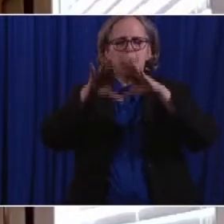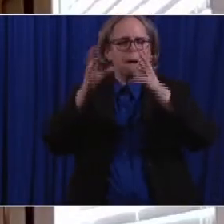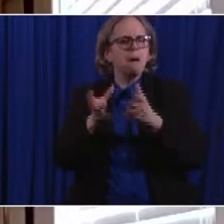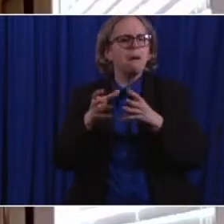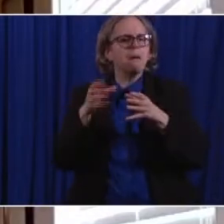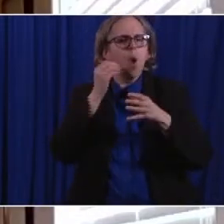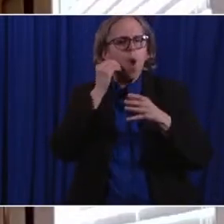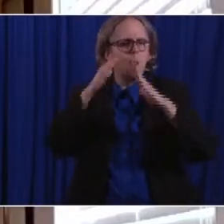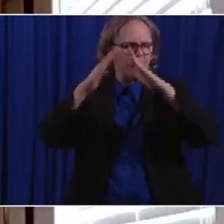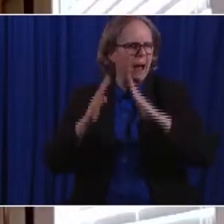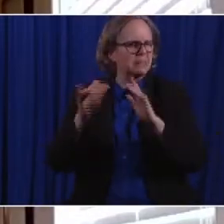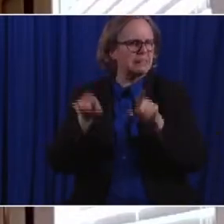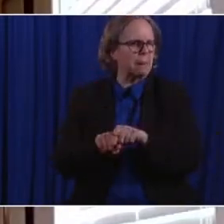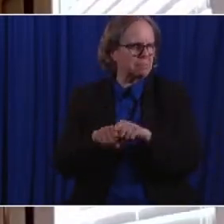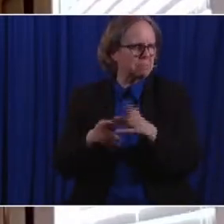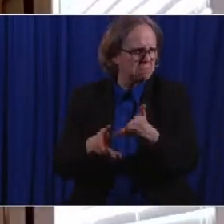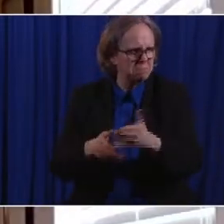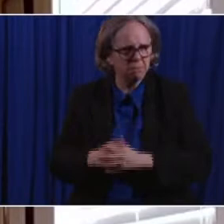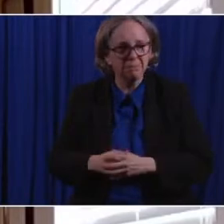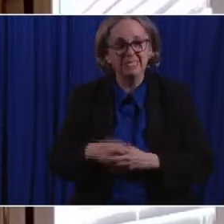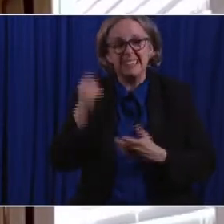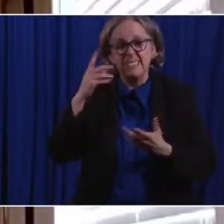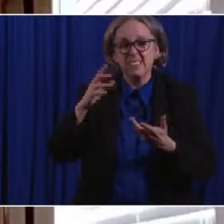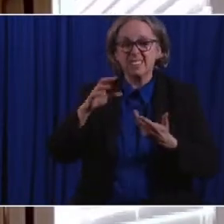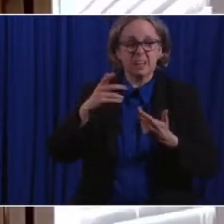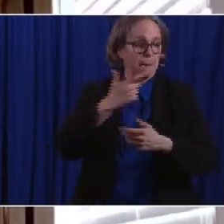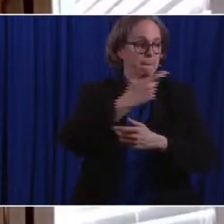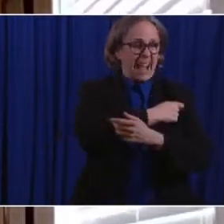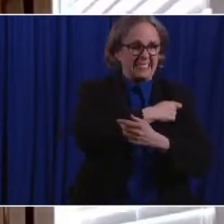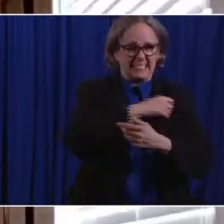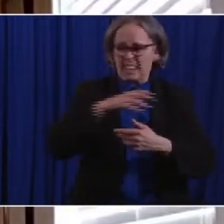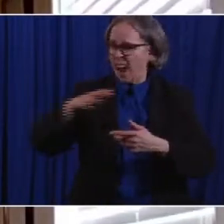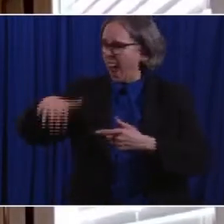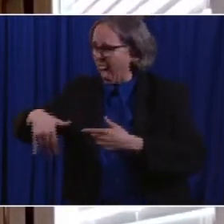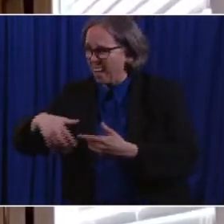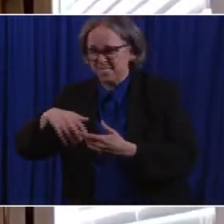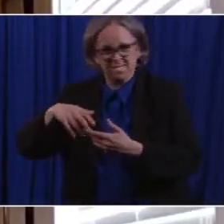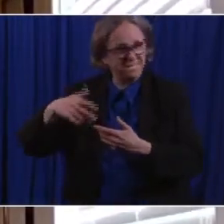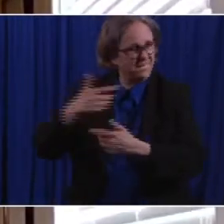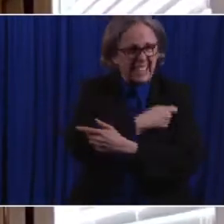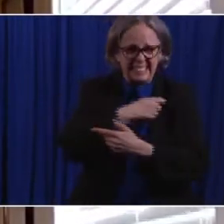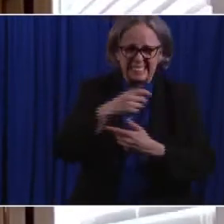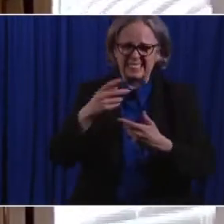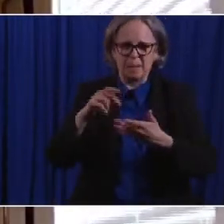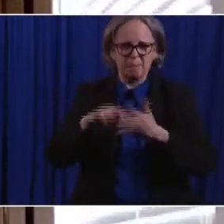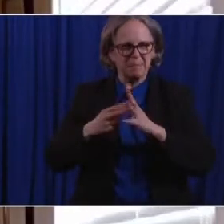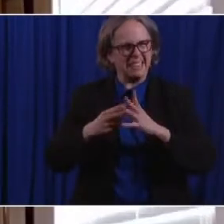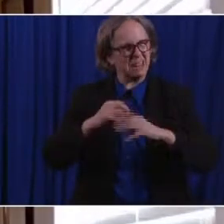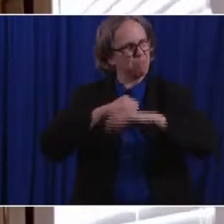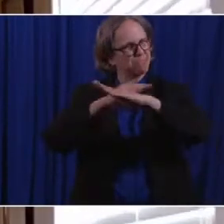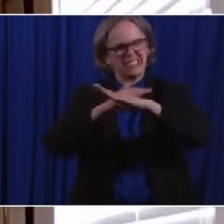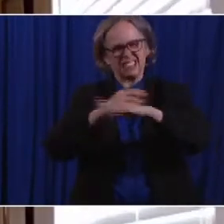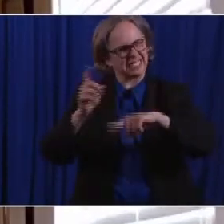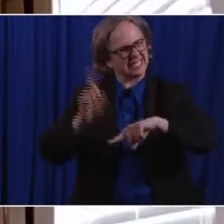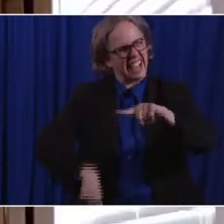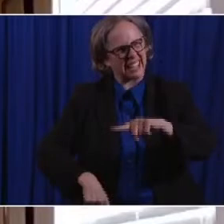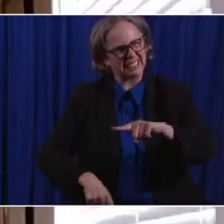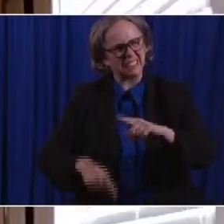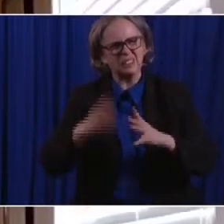get together with unvaccinated people, that's not true. And so that's where we have to follow the very reasonable steps that we know